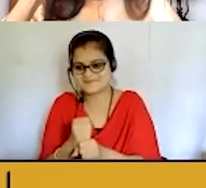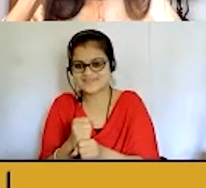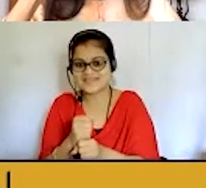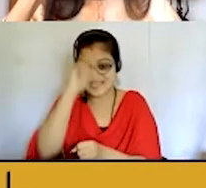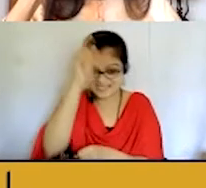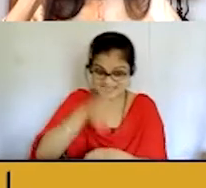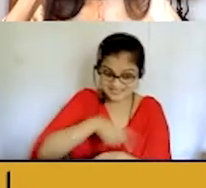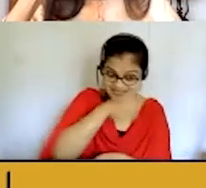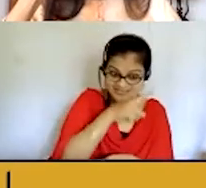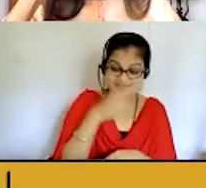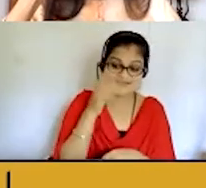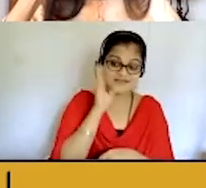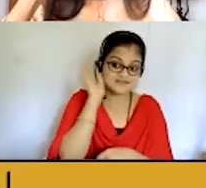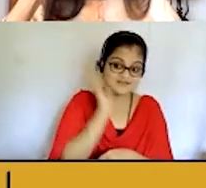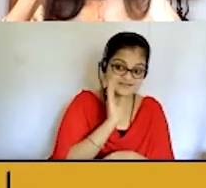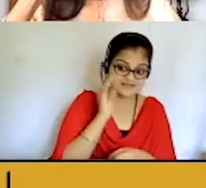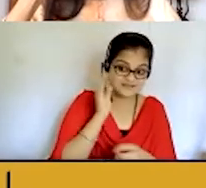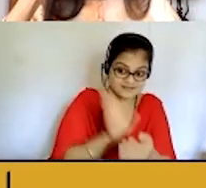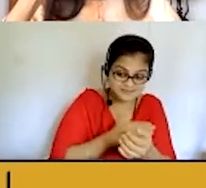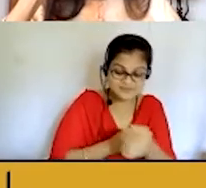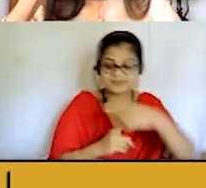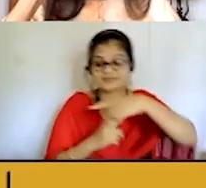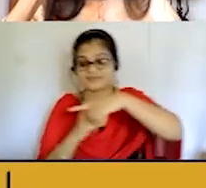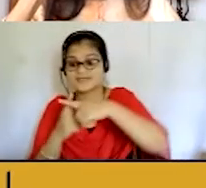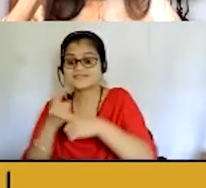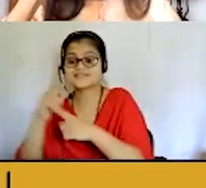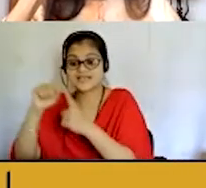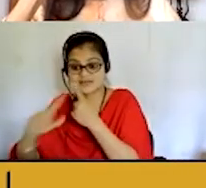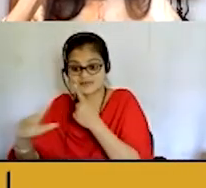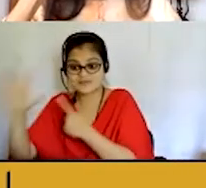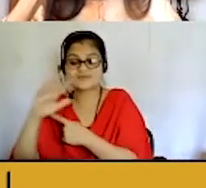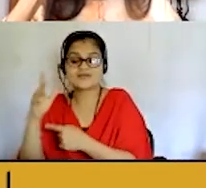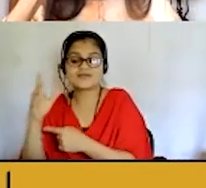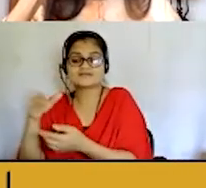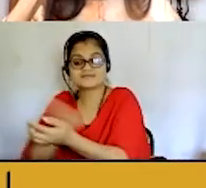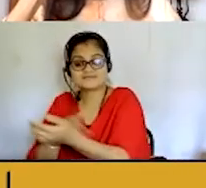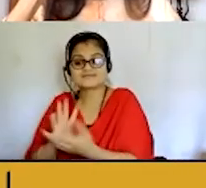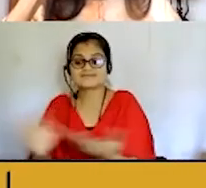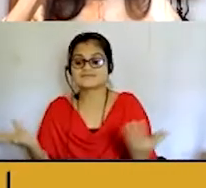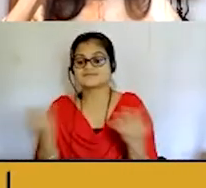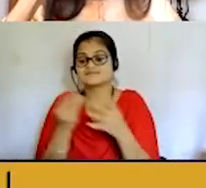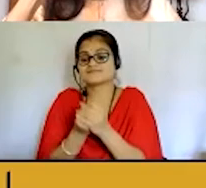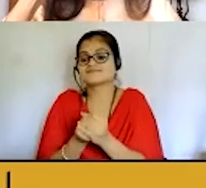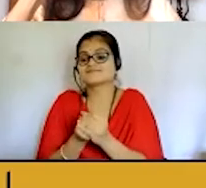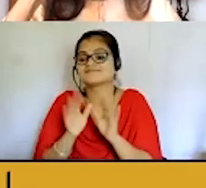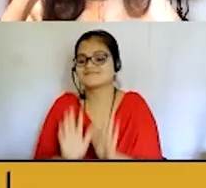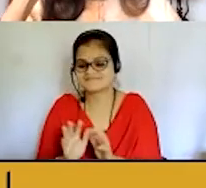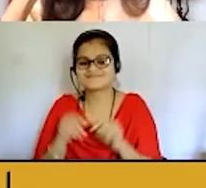but at the same time, also European sound built in. So that was